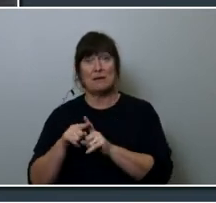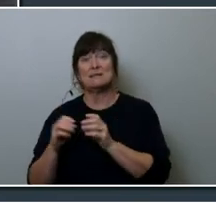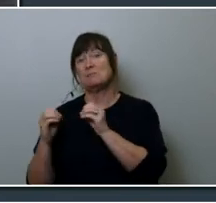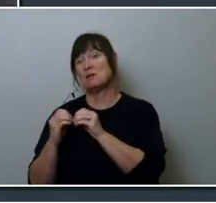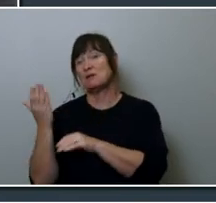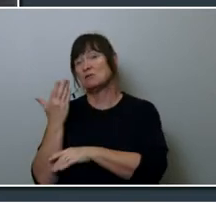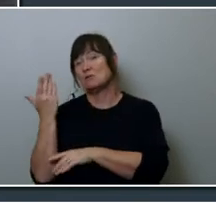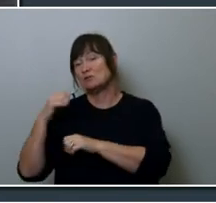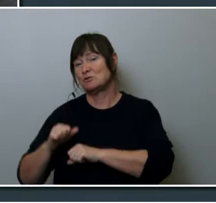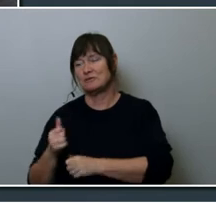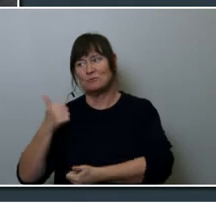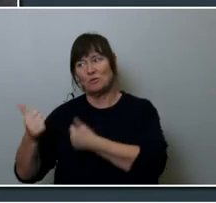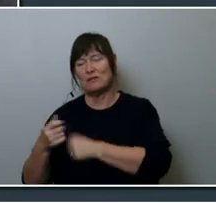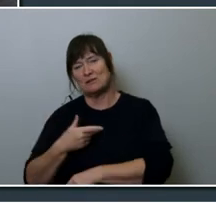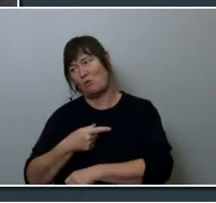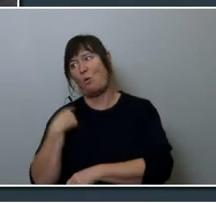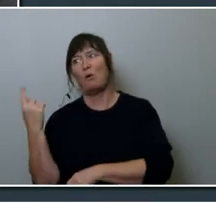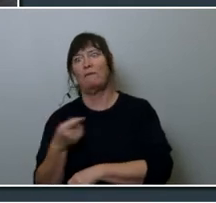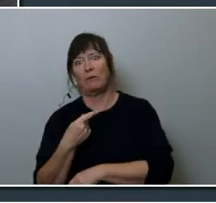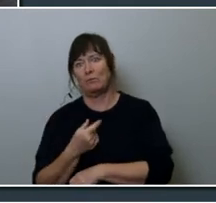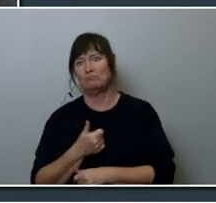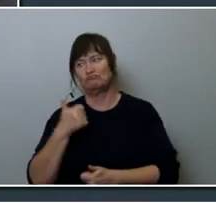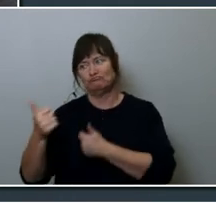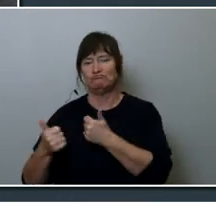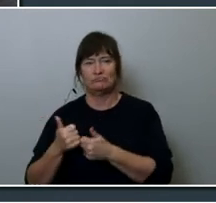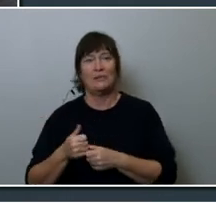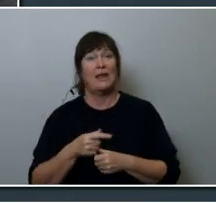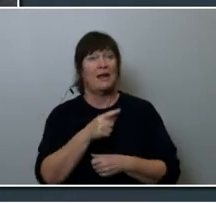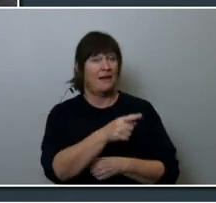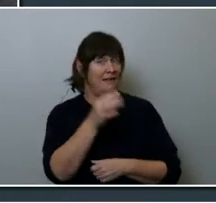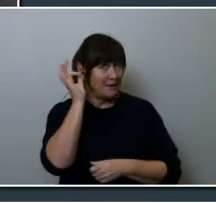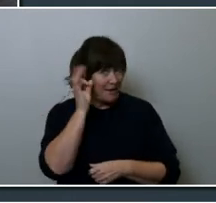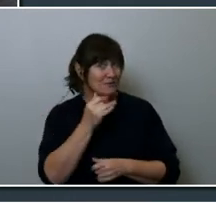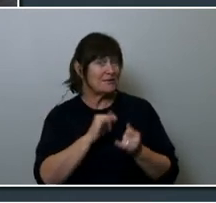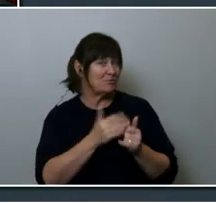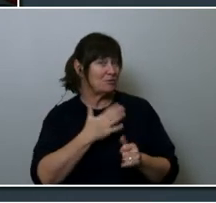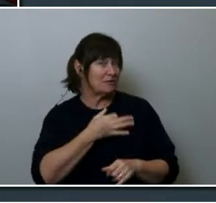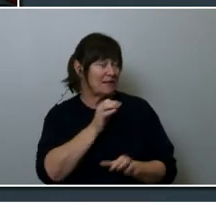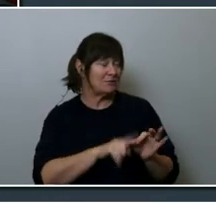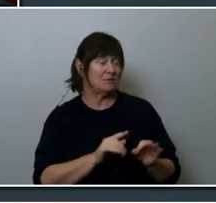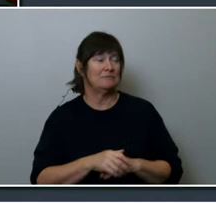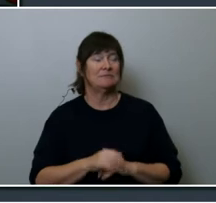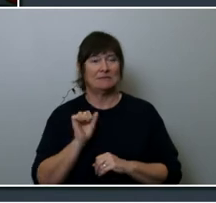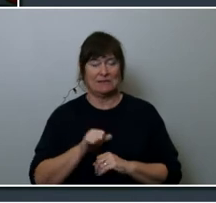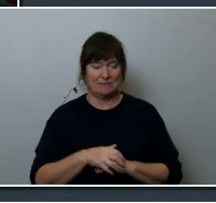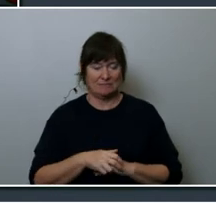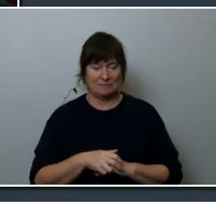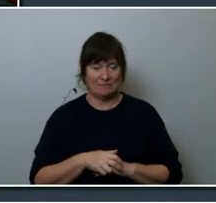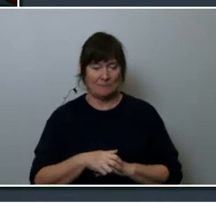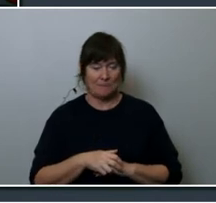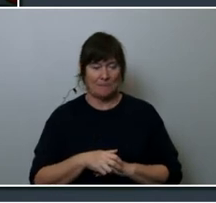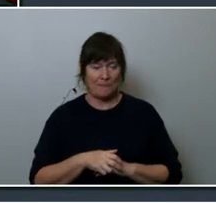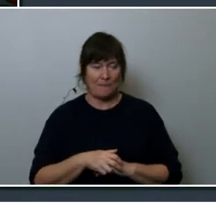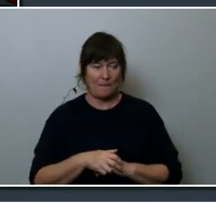Great to have you all here today to present on this, and I can see that Councillor Simpson is wanting to ask a question. I do, thank you, through you, Madam